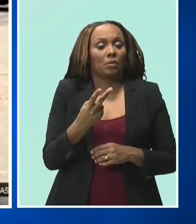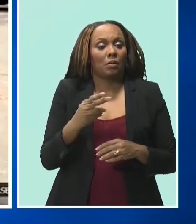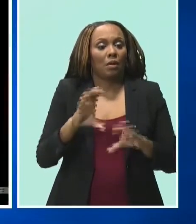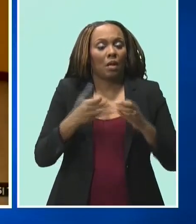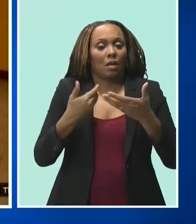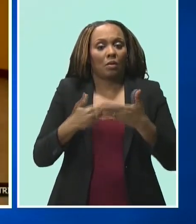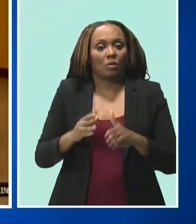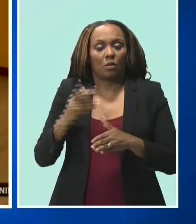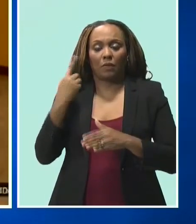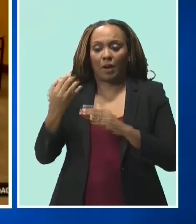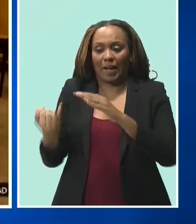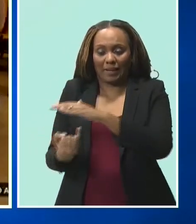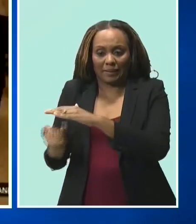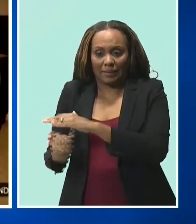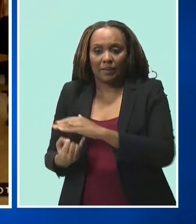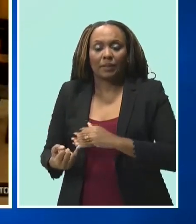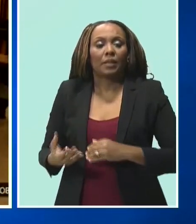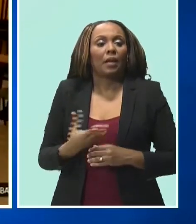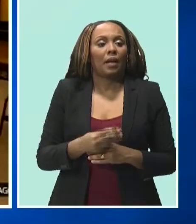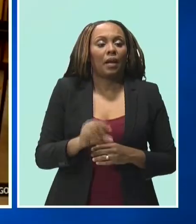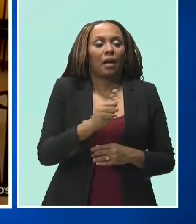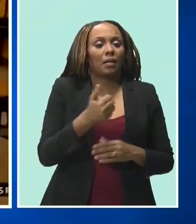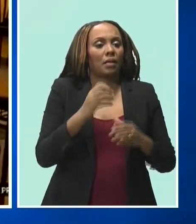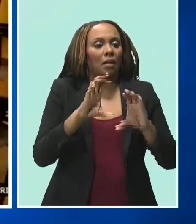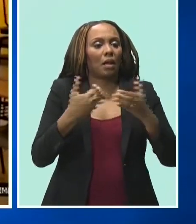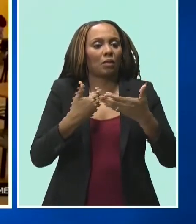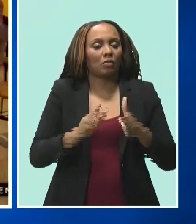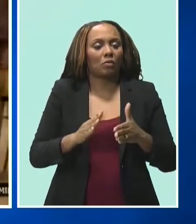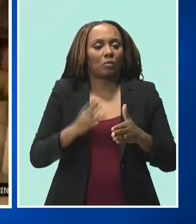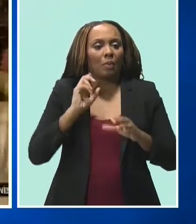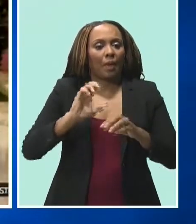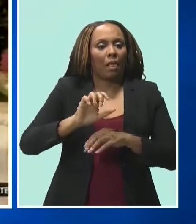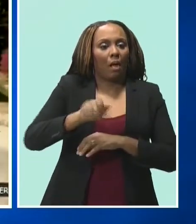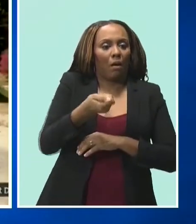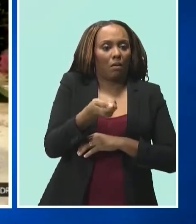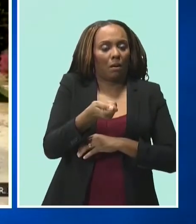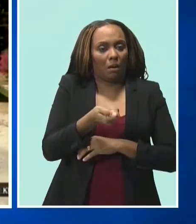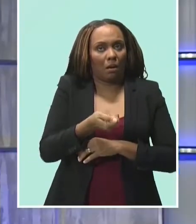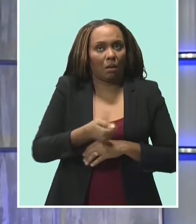locked. Similar protocols are being set up at Clay Hall Secondary School.